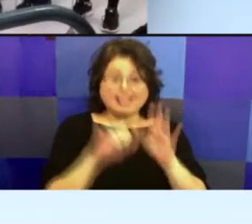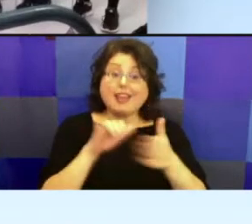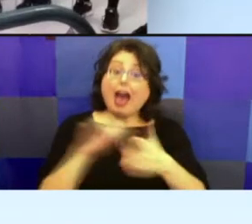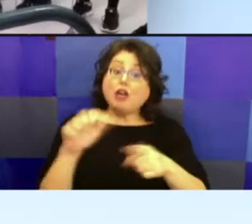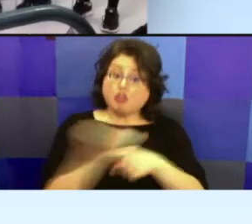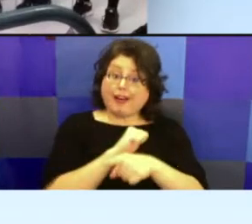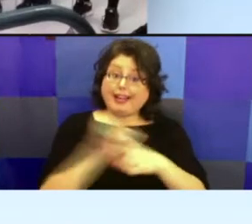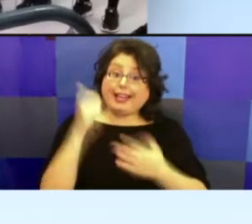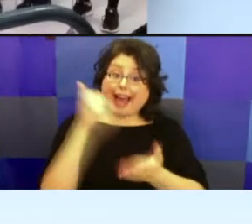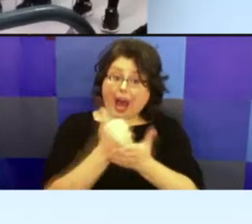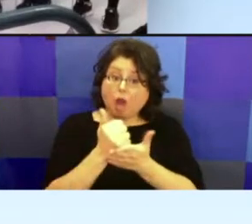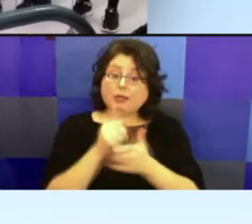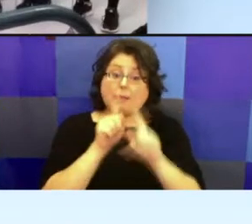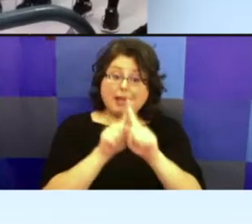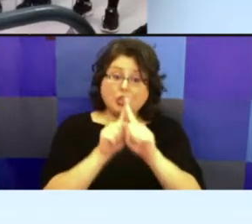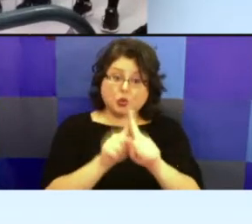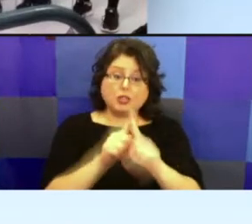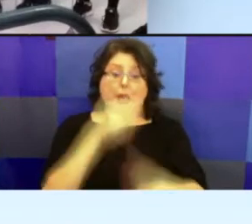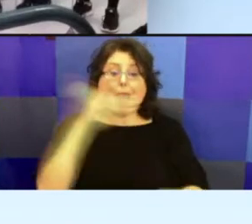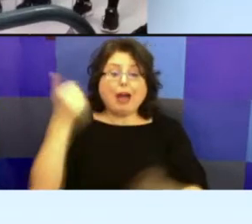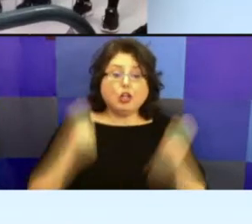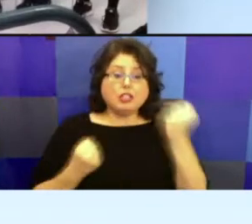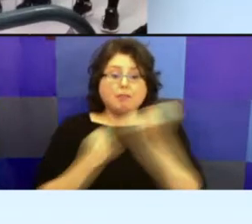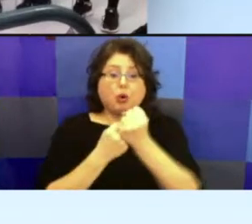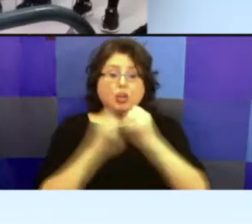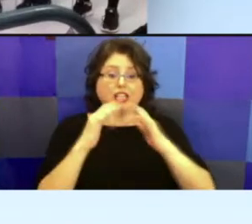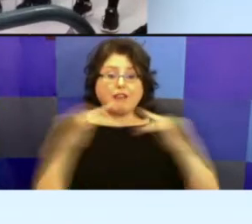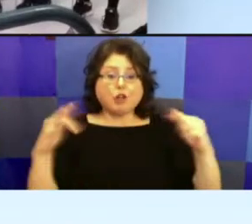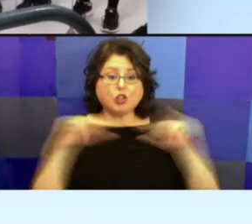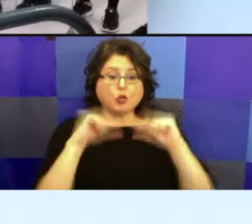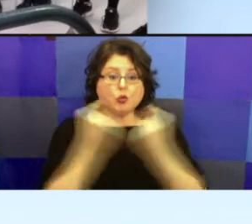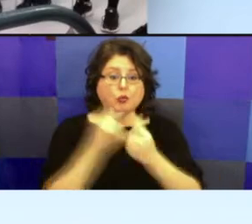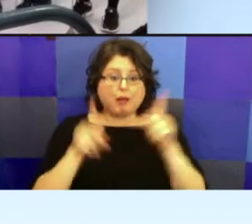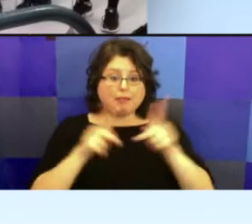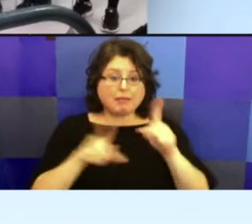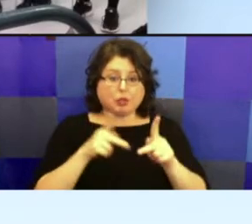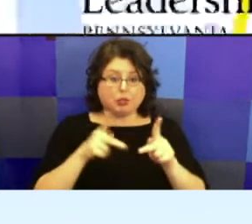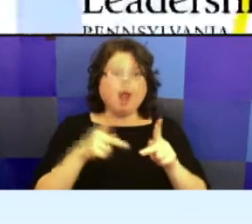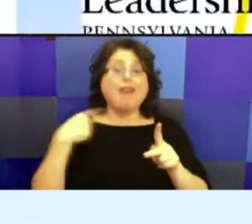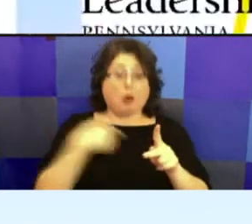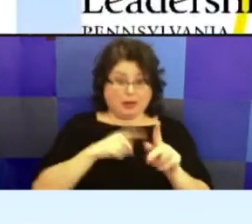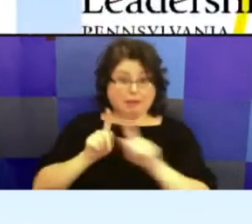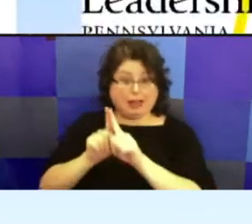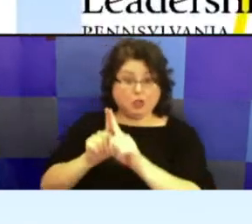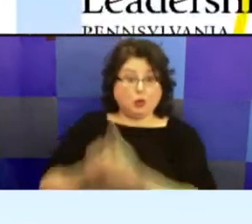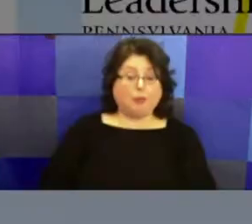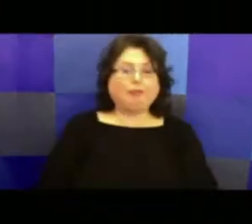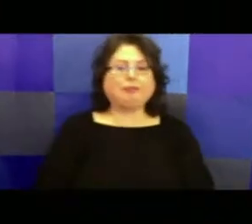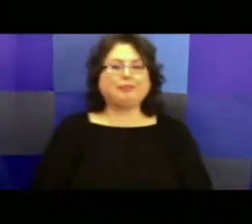better support our diverse group of mentees. And so